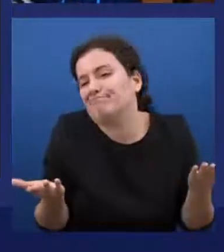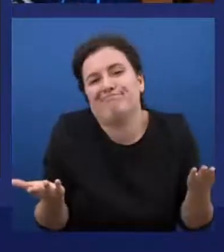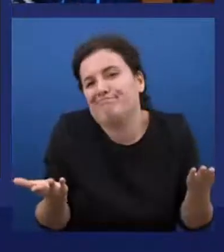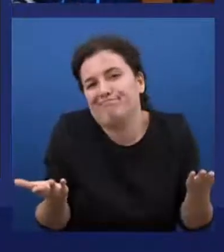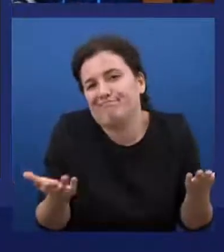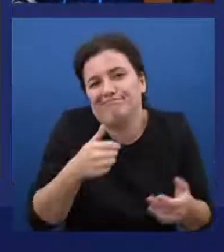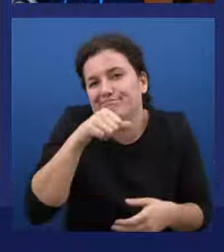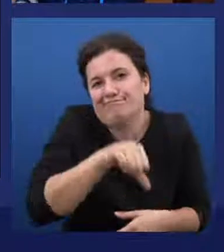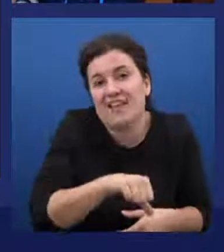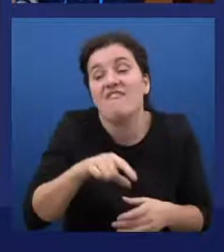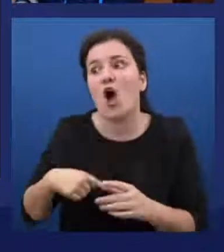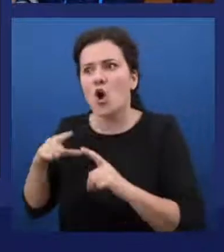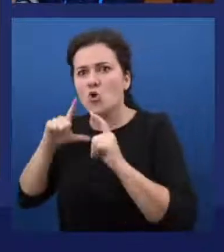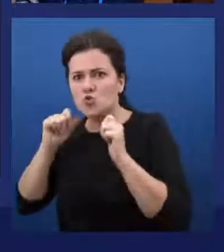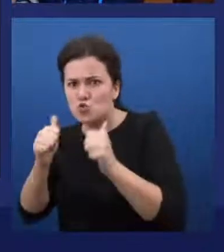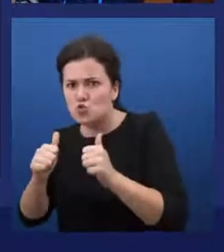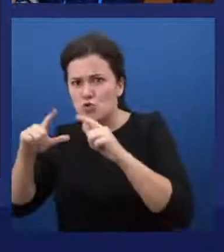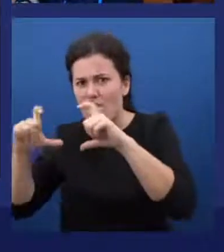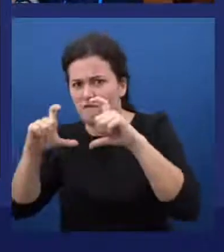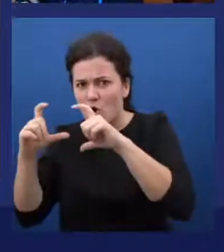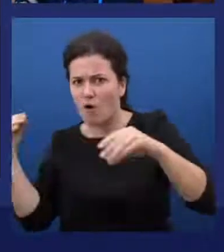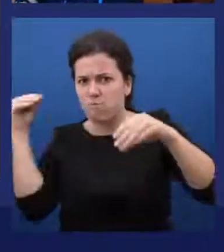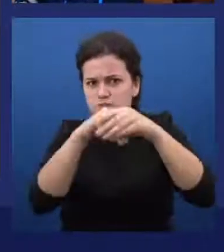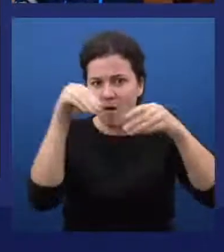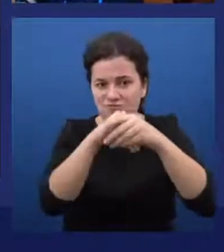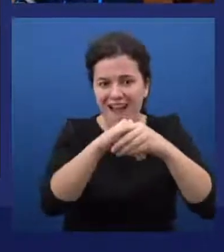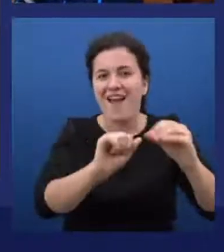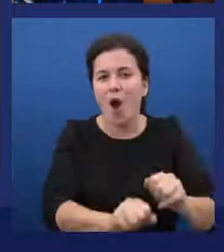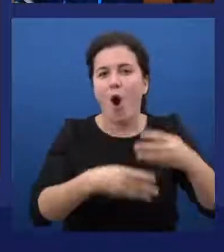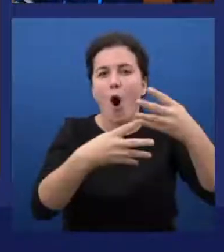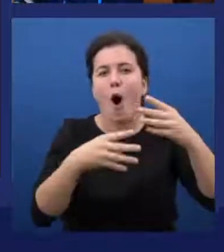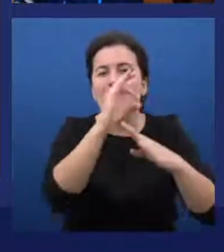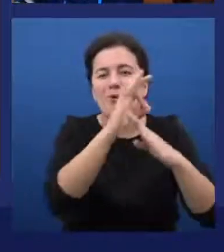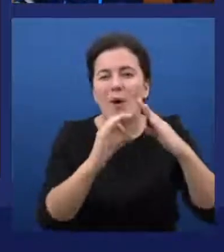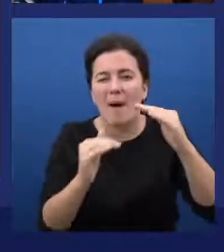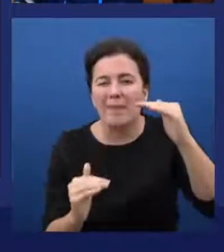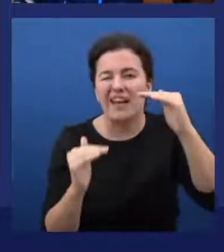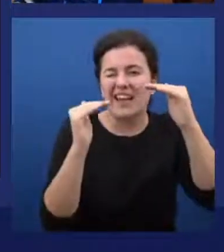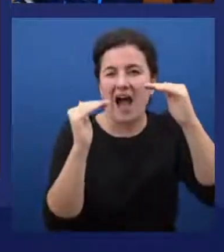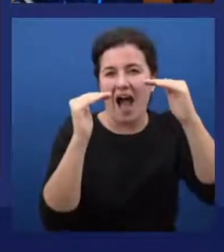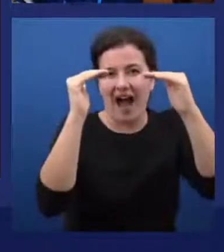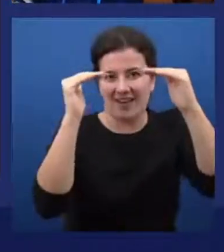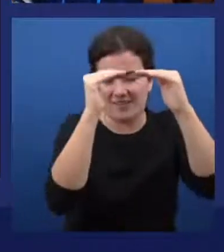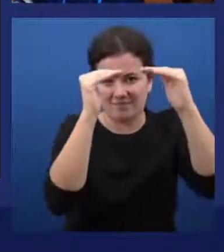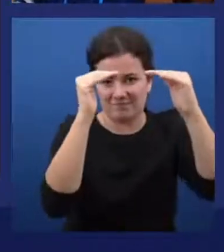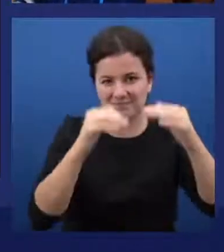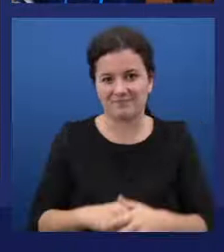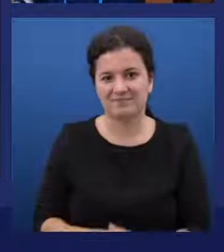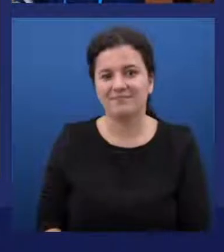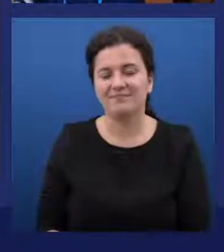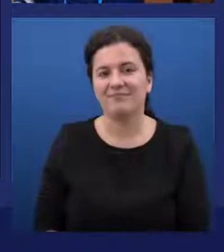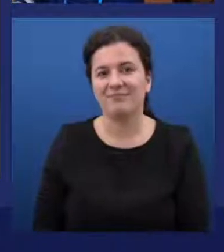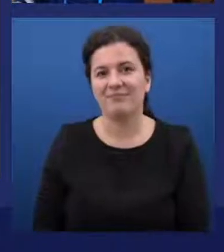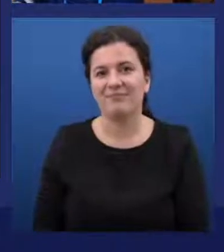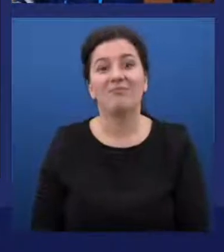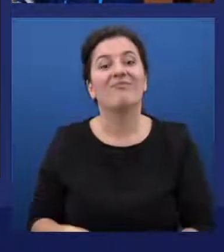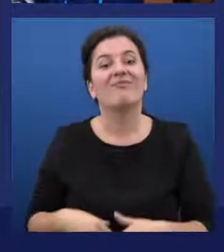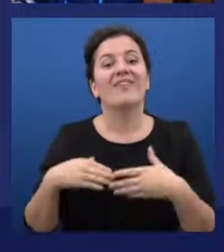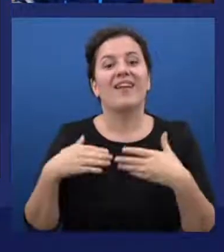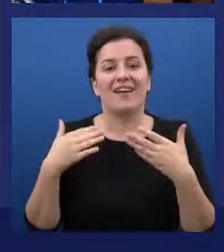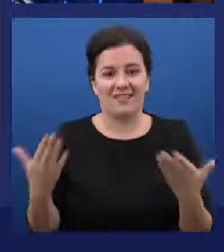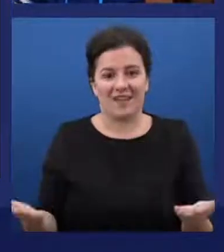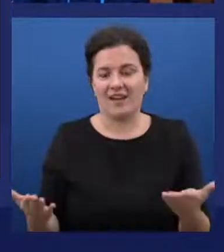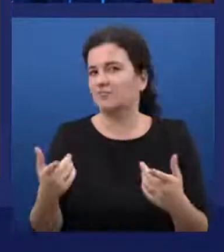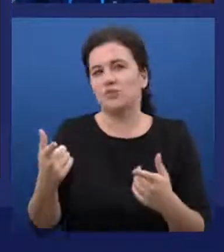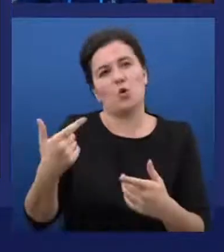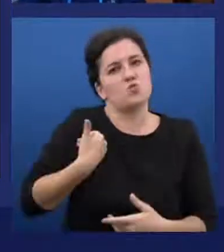the last thing you would ever want would be to eat a chihuahua instead of a muffin.